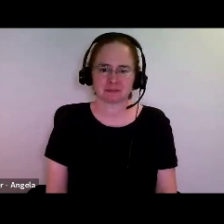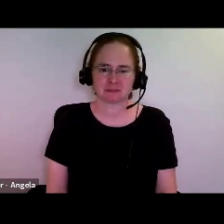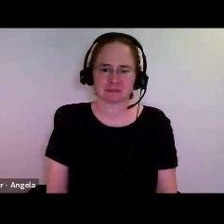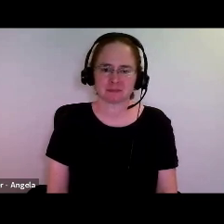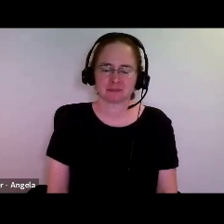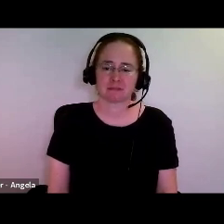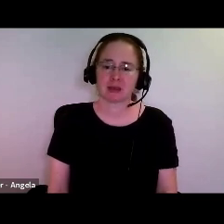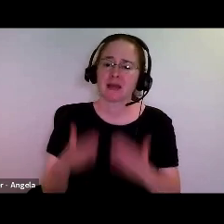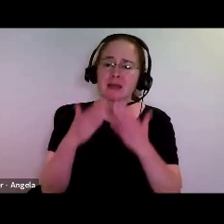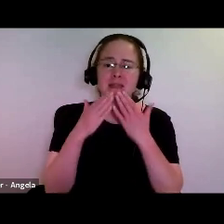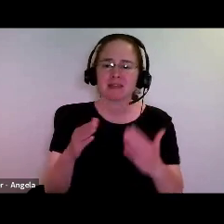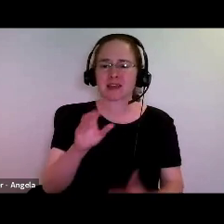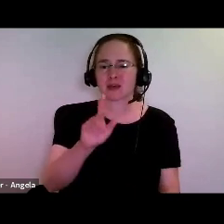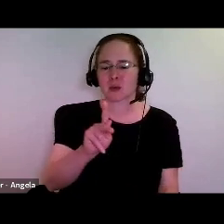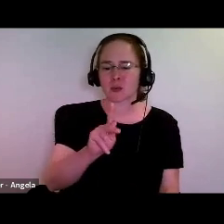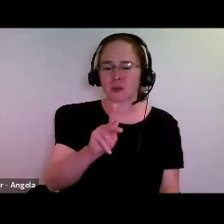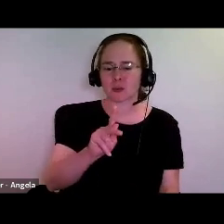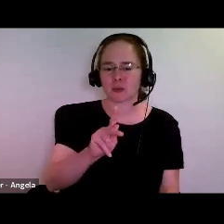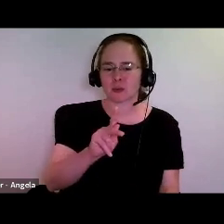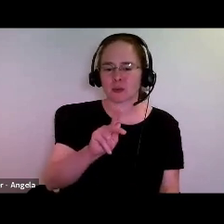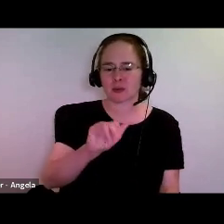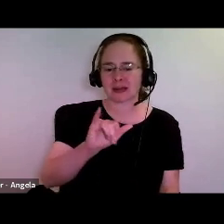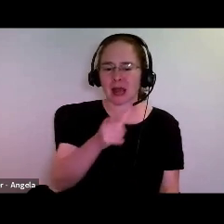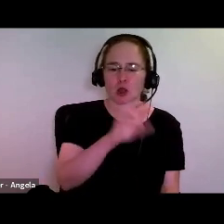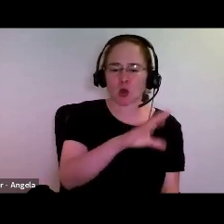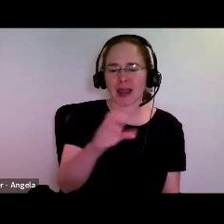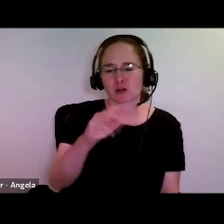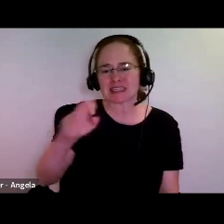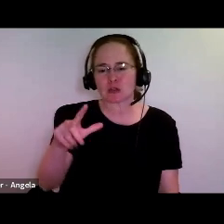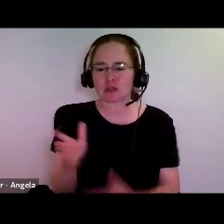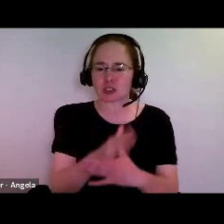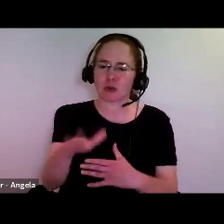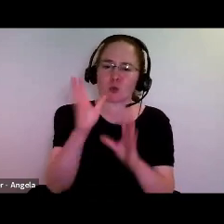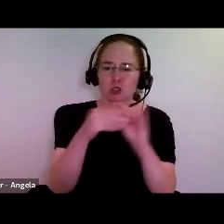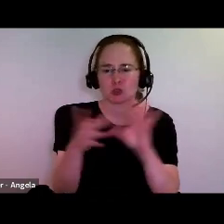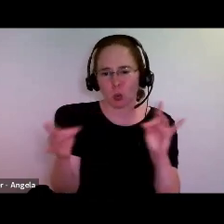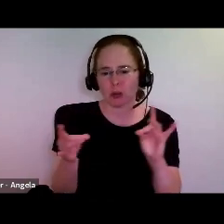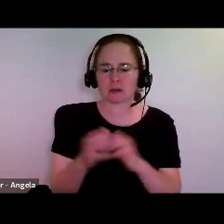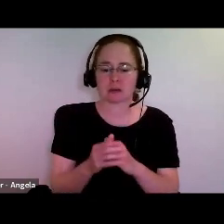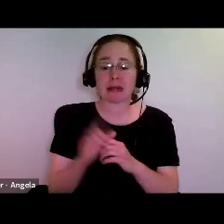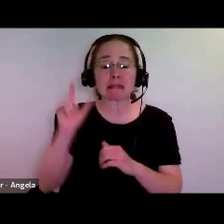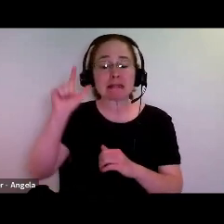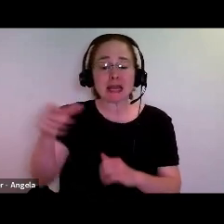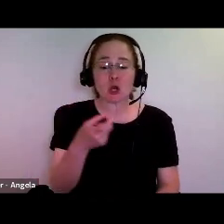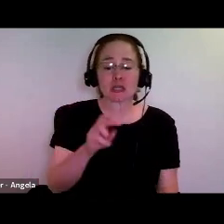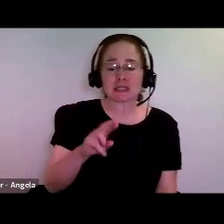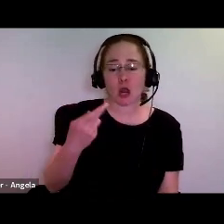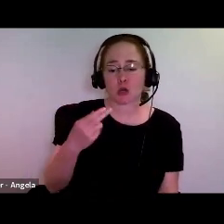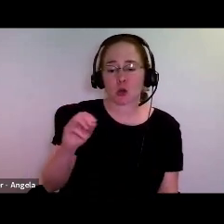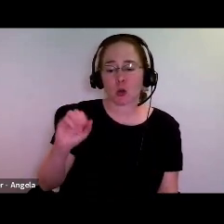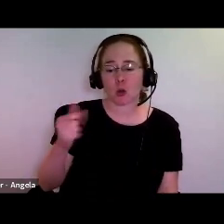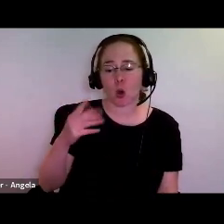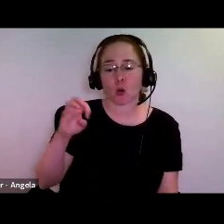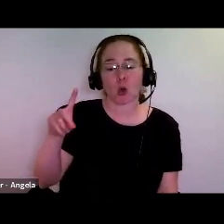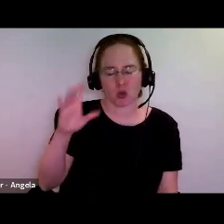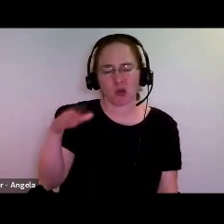And thank you, Kaylin and Crystal, for sharing your story. And you're going to hear from Dr. Hoagwood shortly. I appreciate